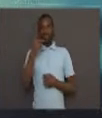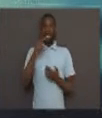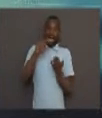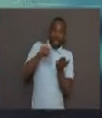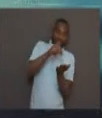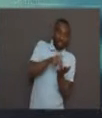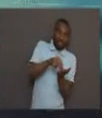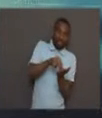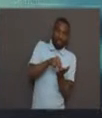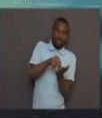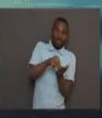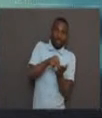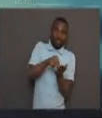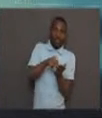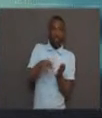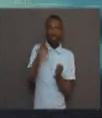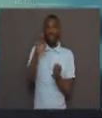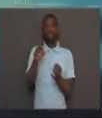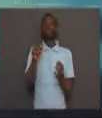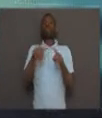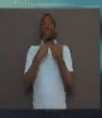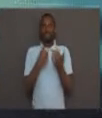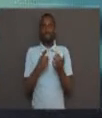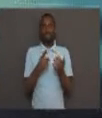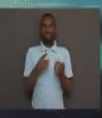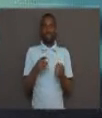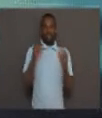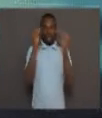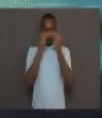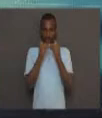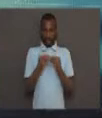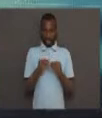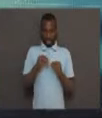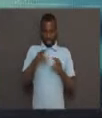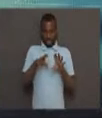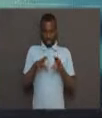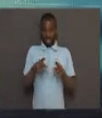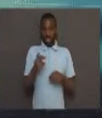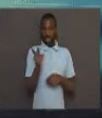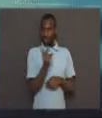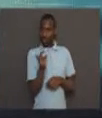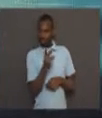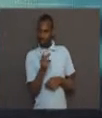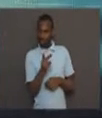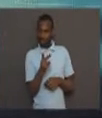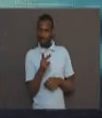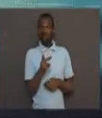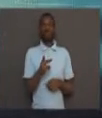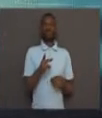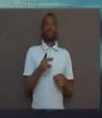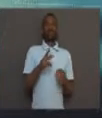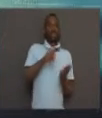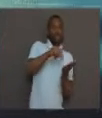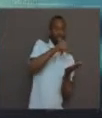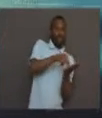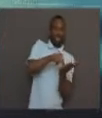nucleon is found by calculating the difference in mass between the